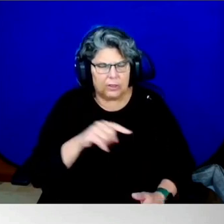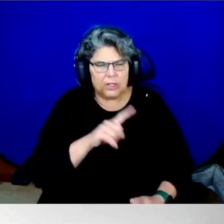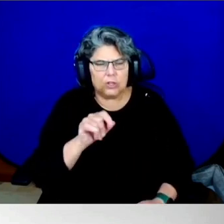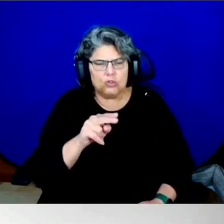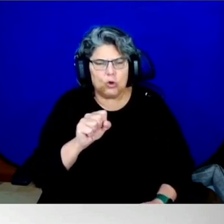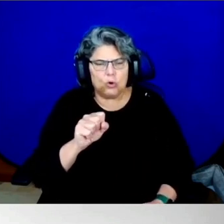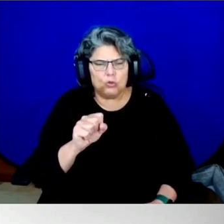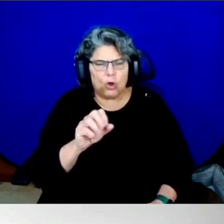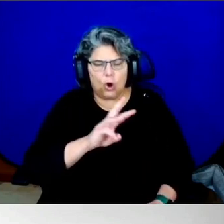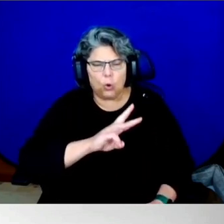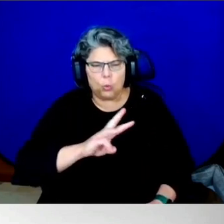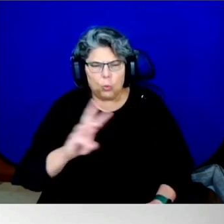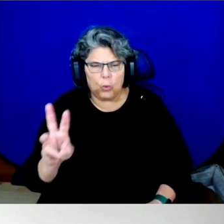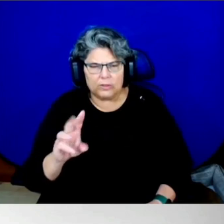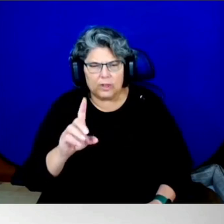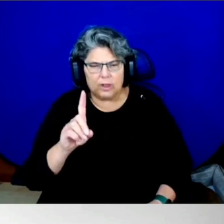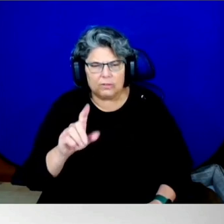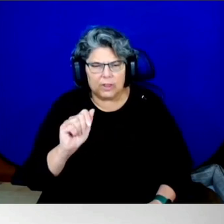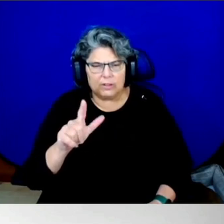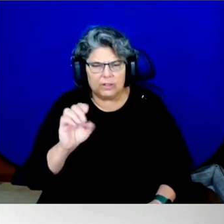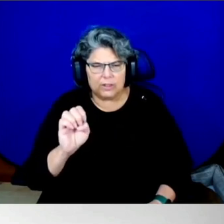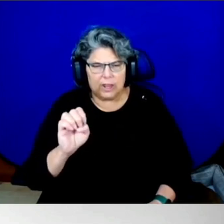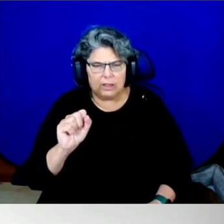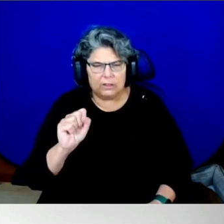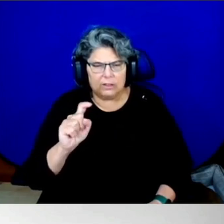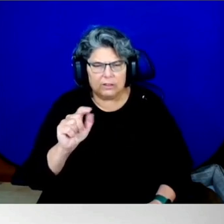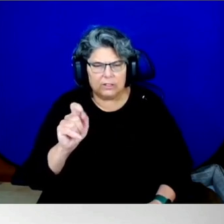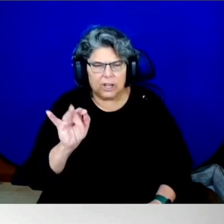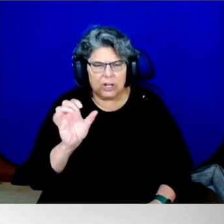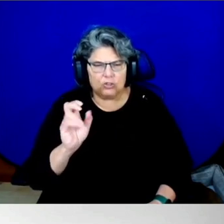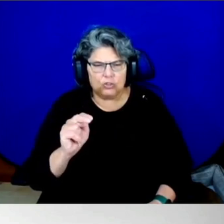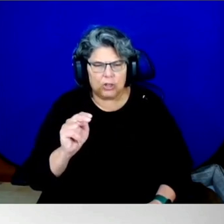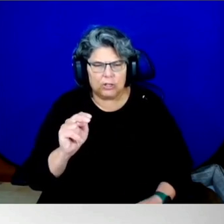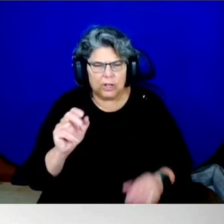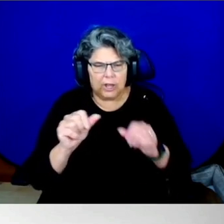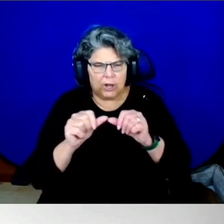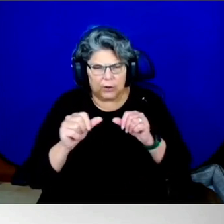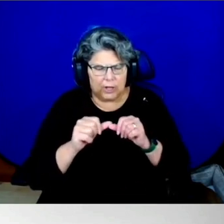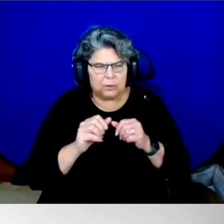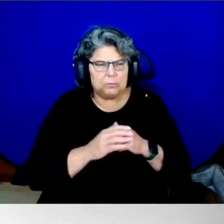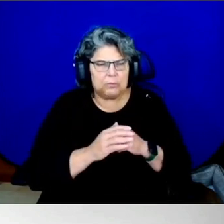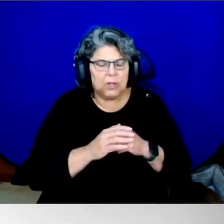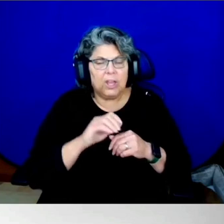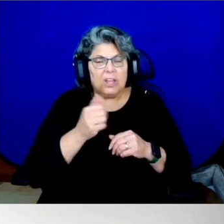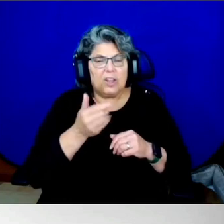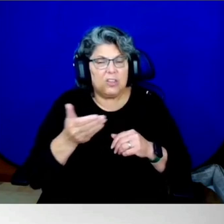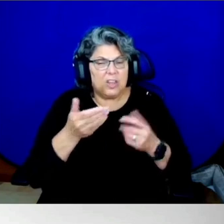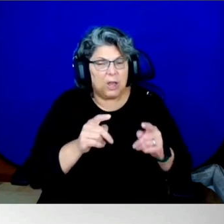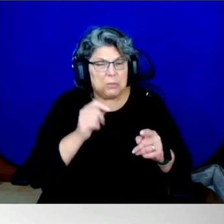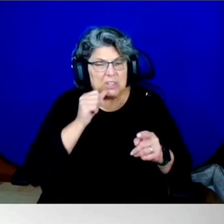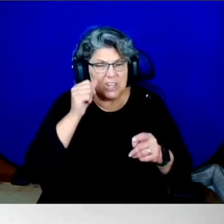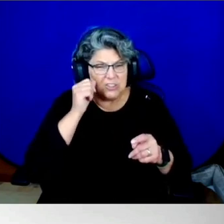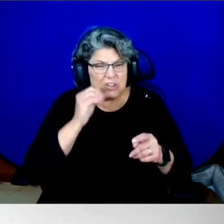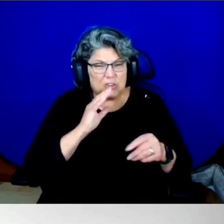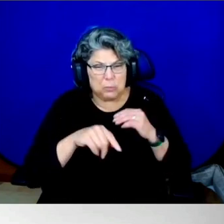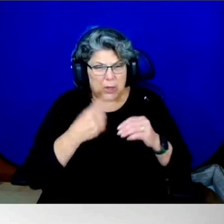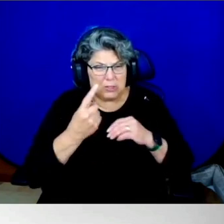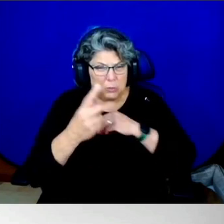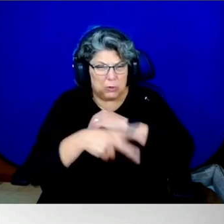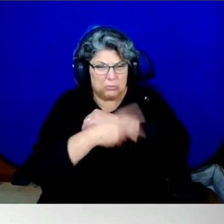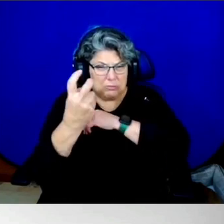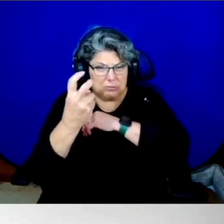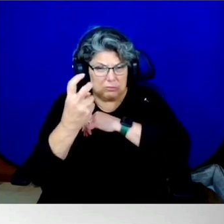the Dale Station area. I want to give you an update on an incident that I reported yesterday in regards to theft. We had a